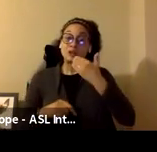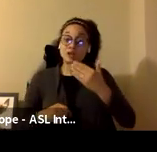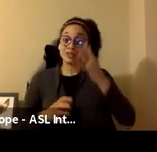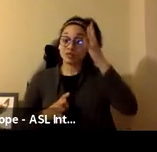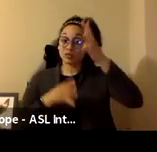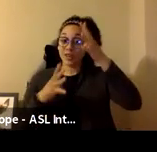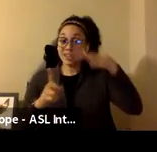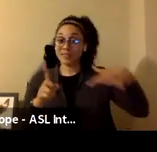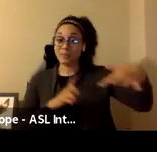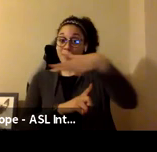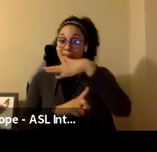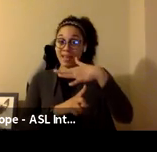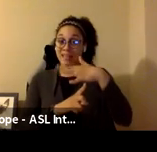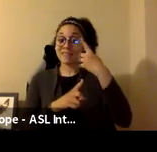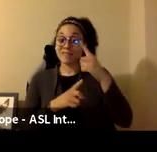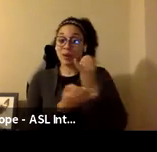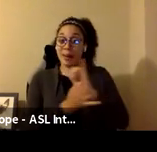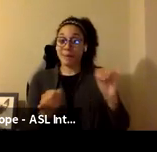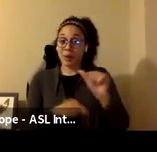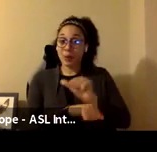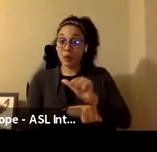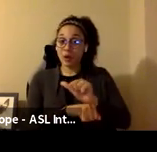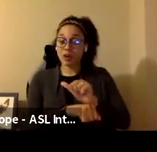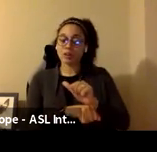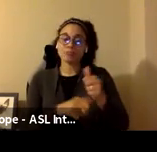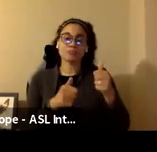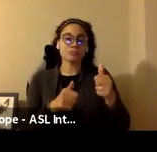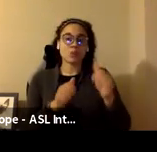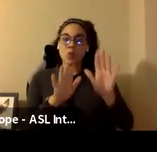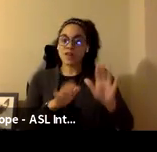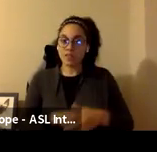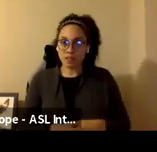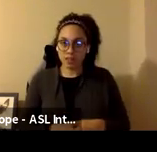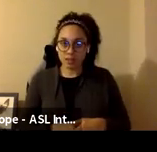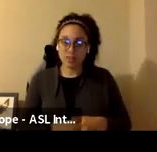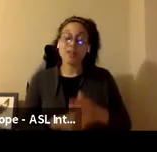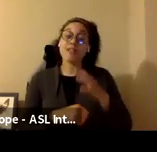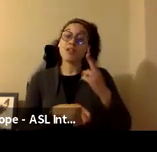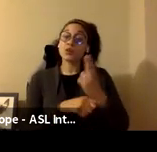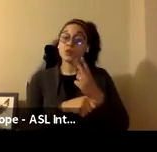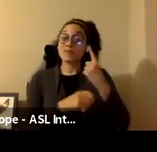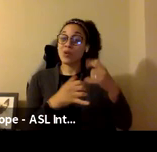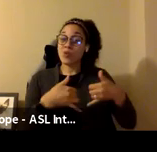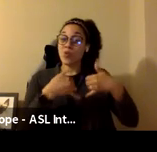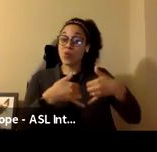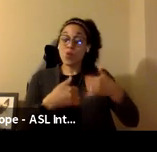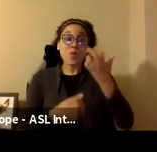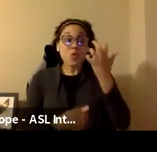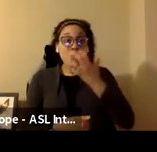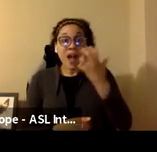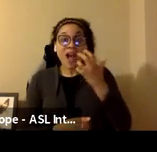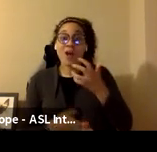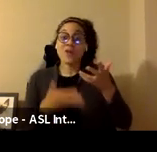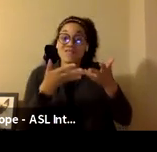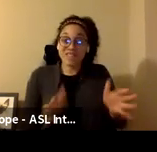work asynchronous when it's an asynchronous day would be wonderful. You could also use it as a reward. Wow, if you can, when you get